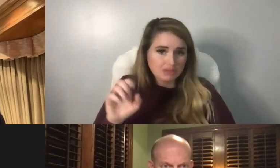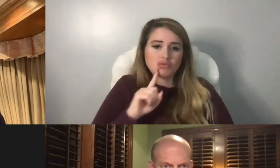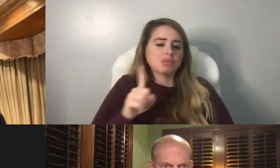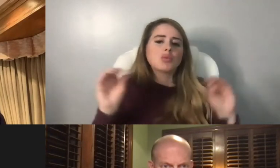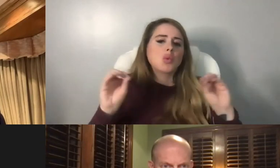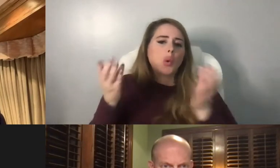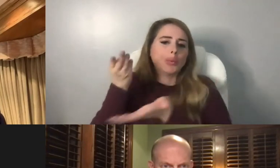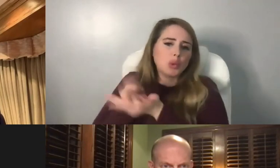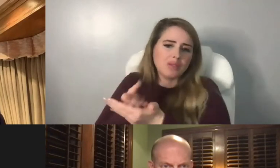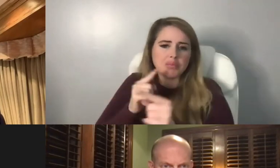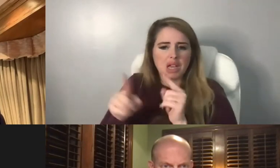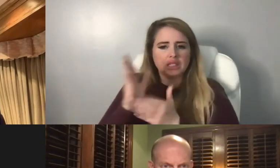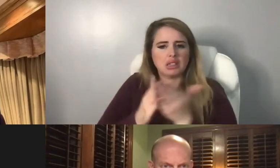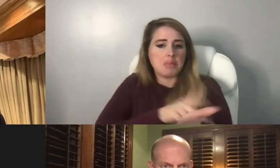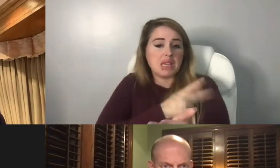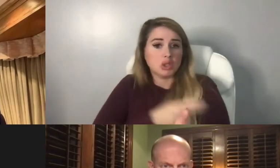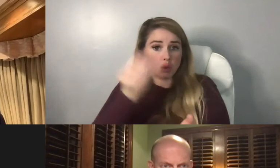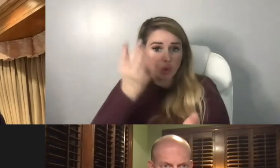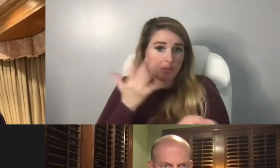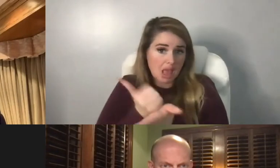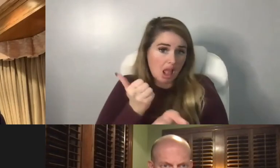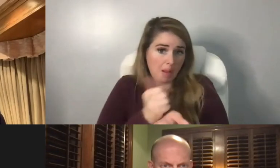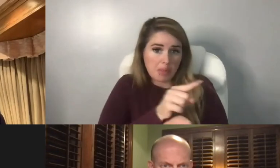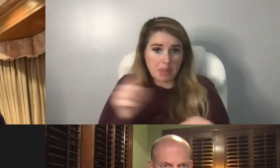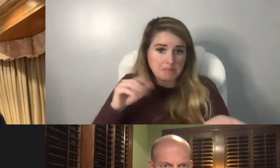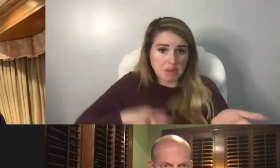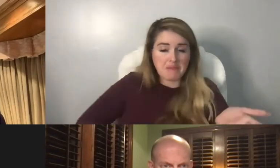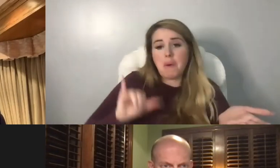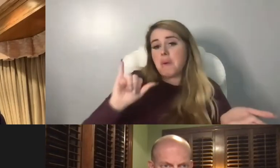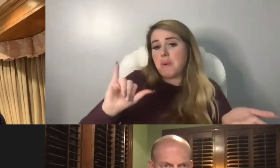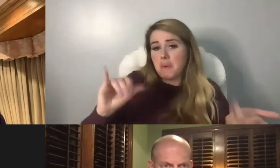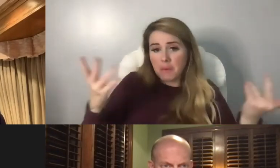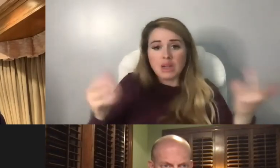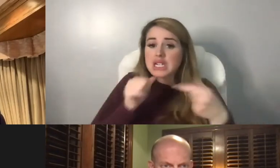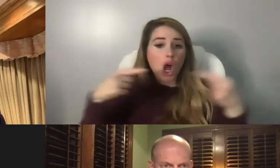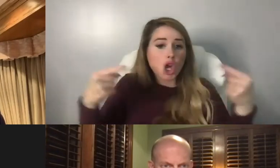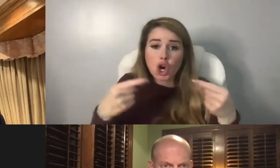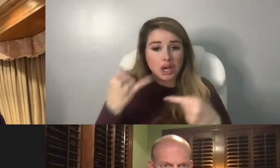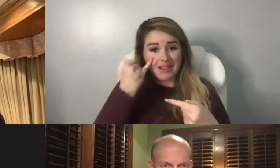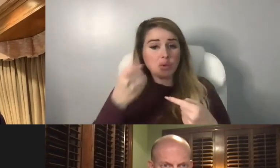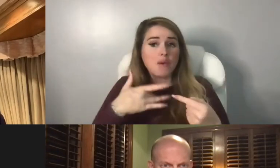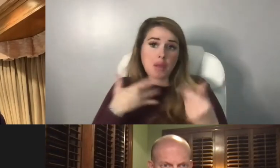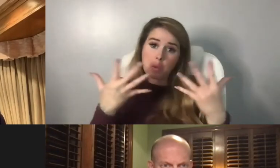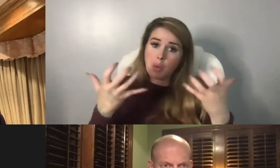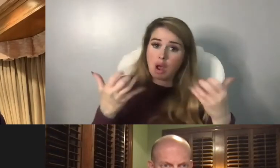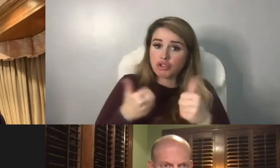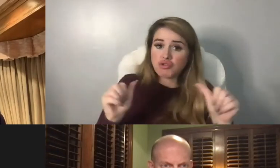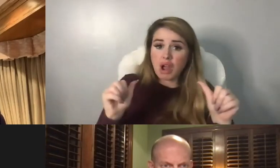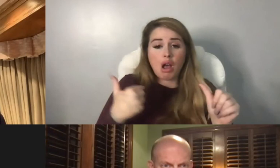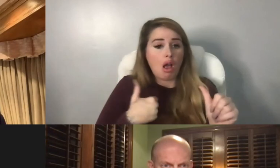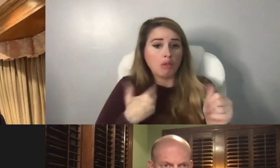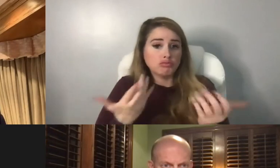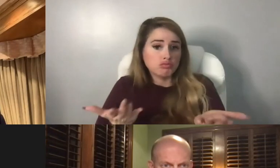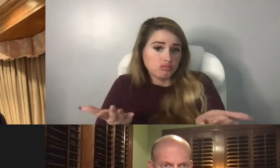me that it helps them, and it doesn't hurt you. And so if you're so inclined, I would not object to trying